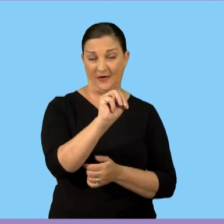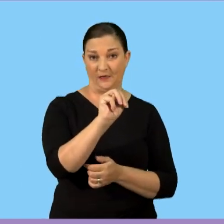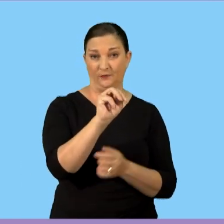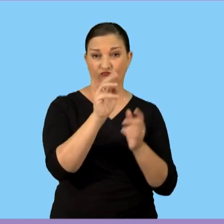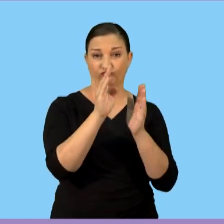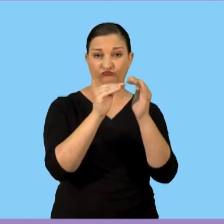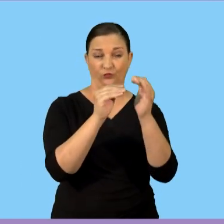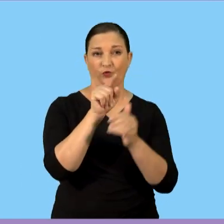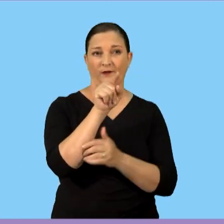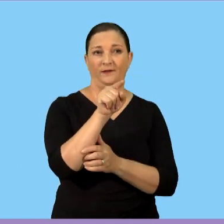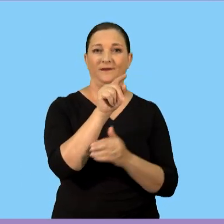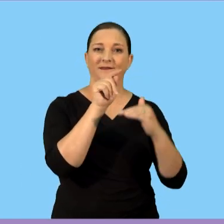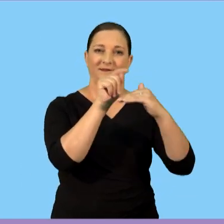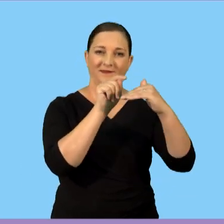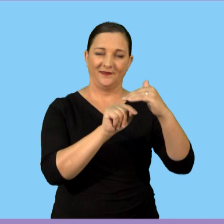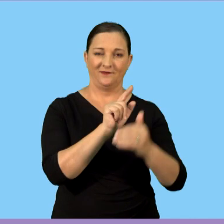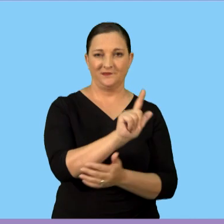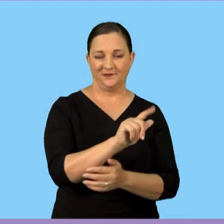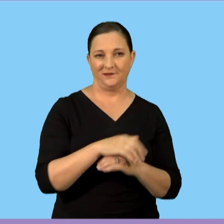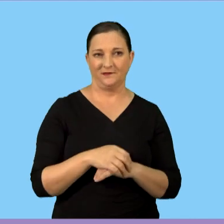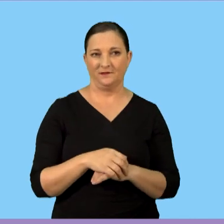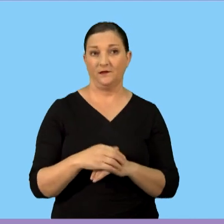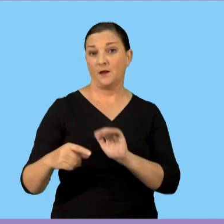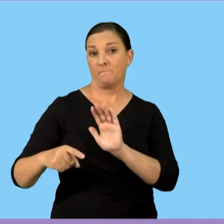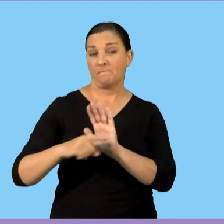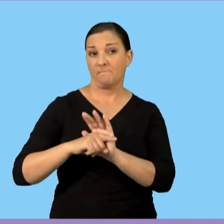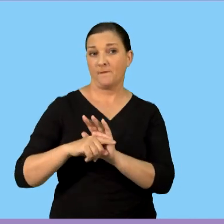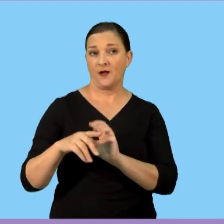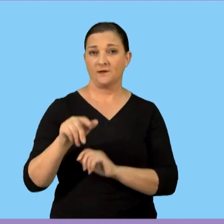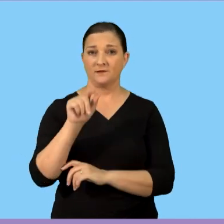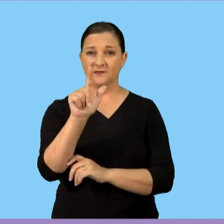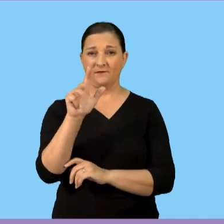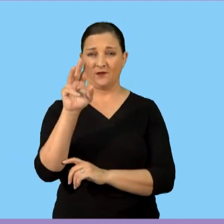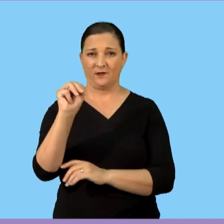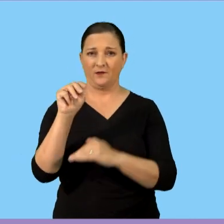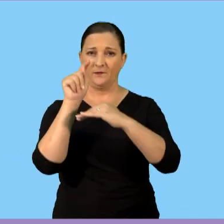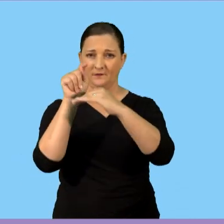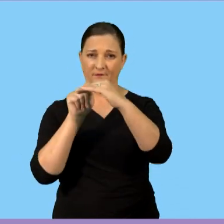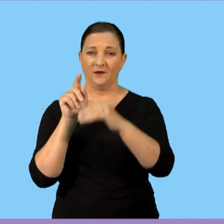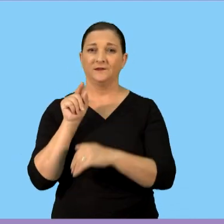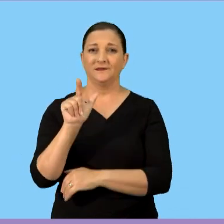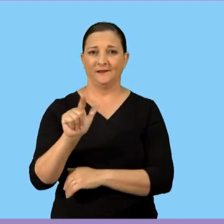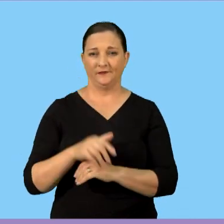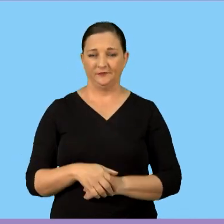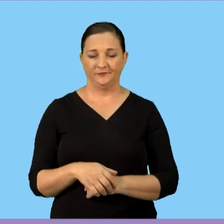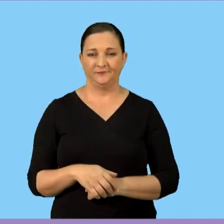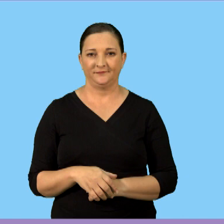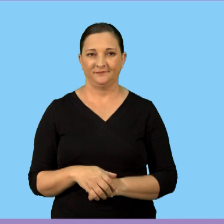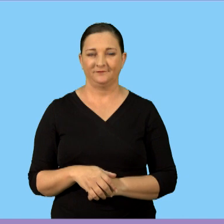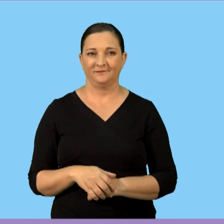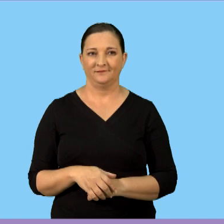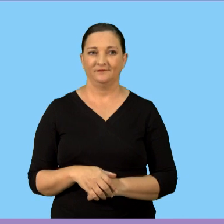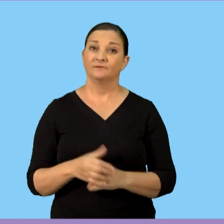here 21m squared divided by 7 minus 7m divided by